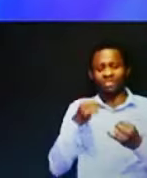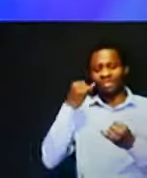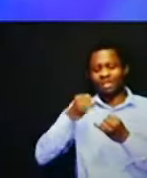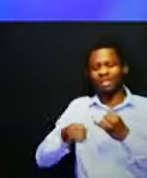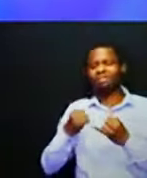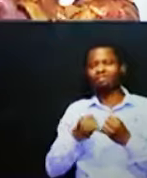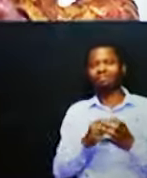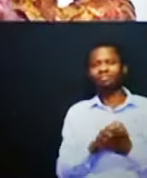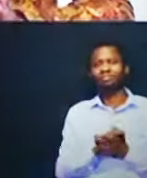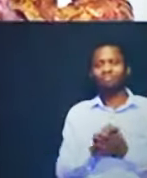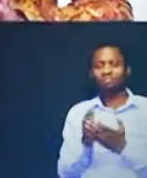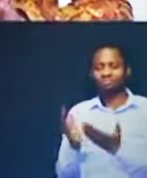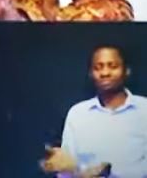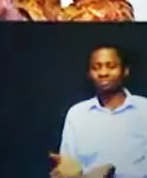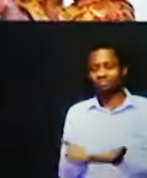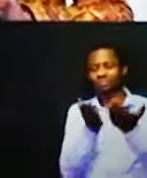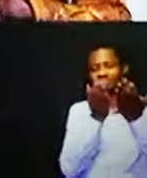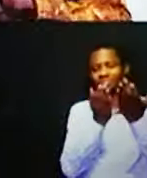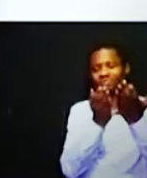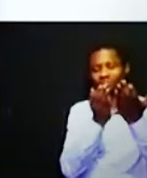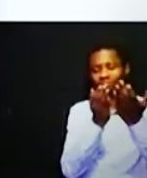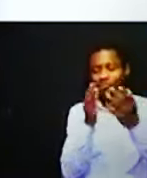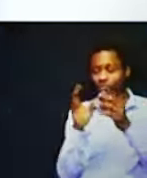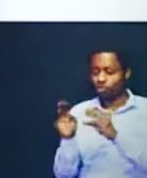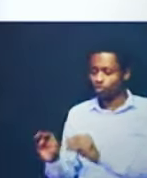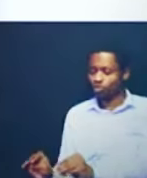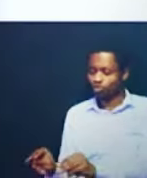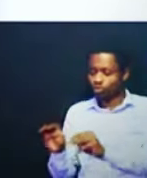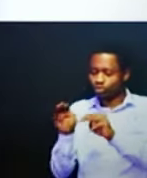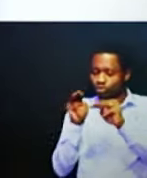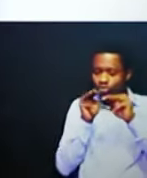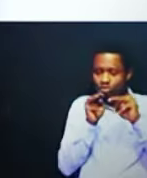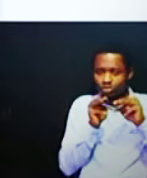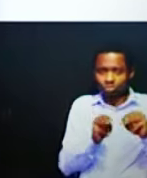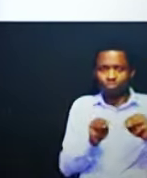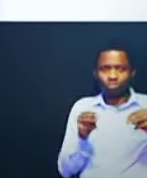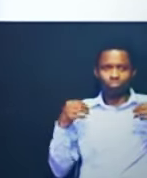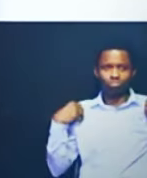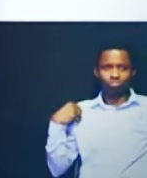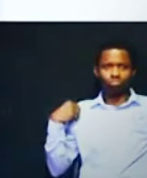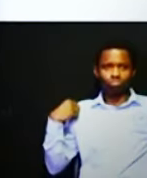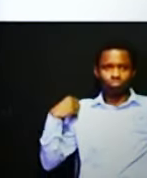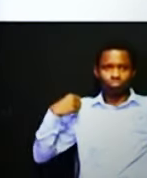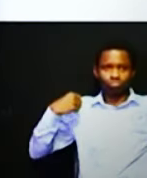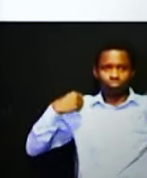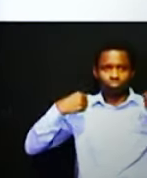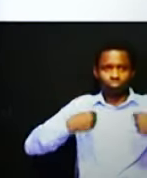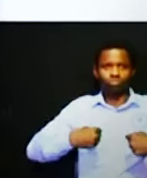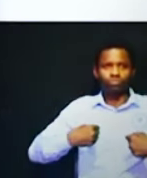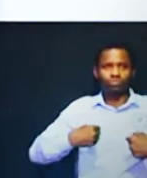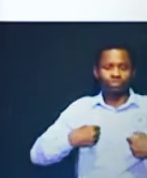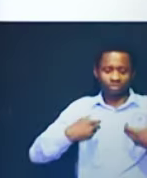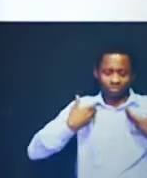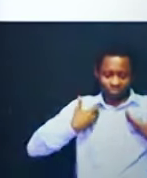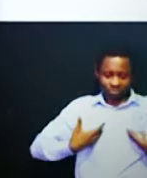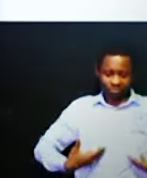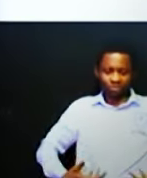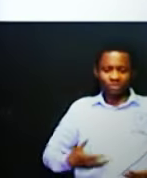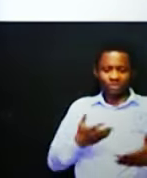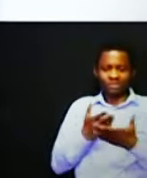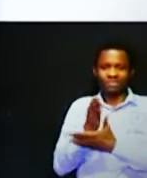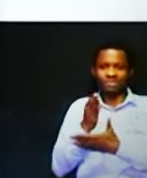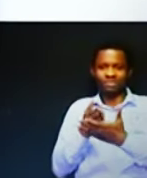ade akere wo. Put on the garment of righteousness and administer justice. Put